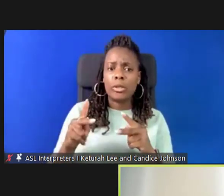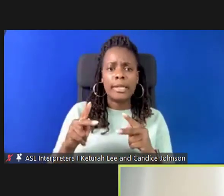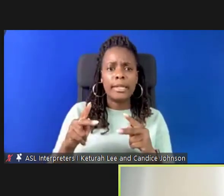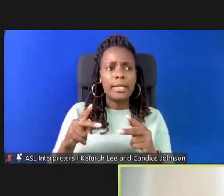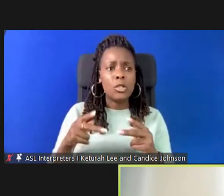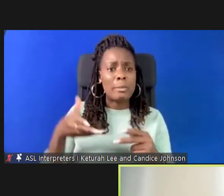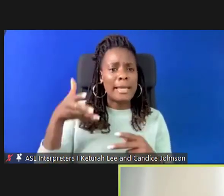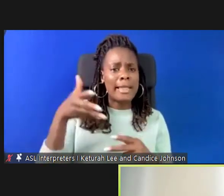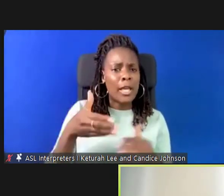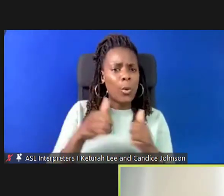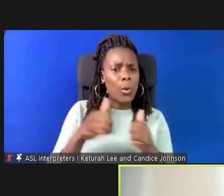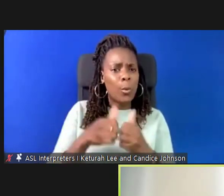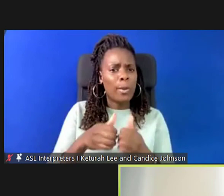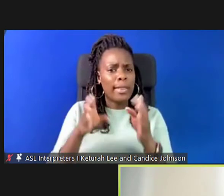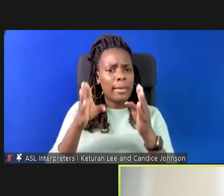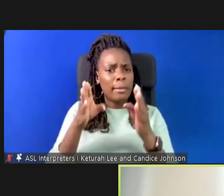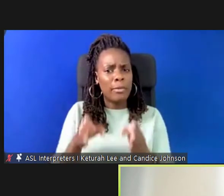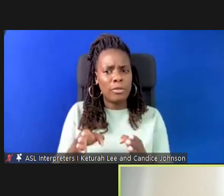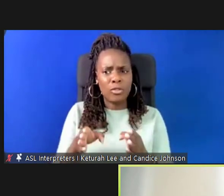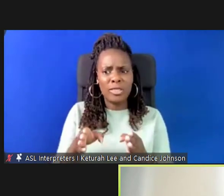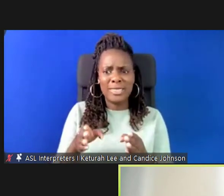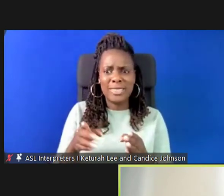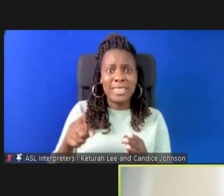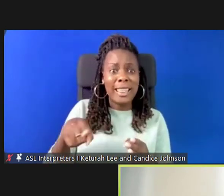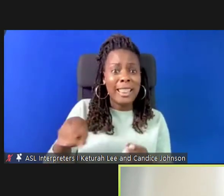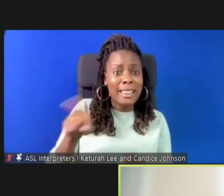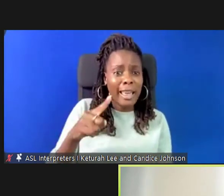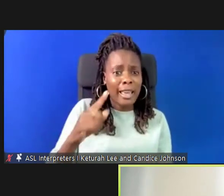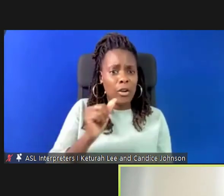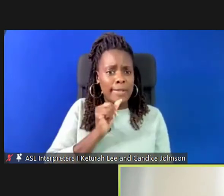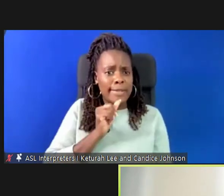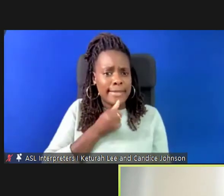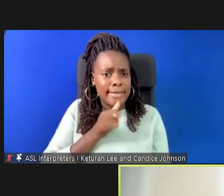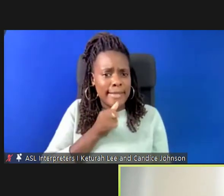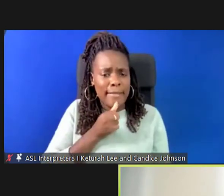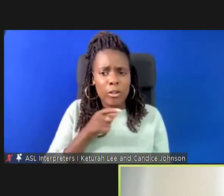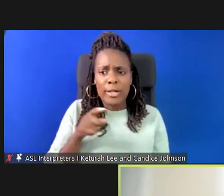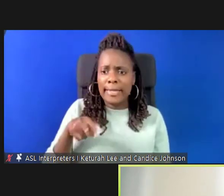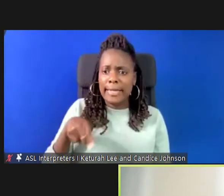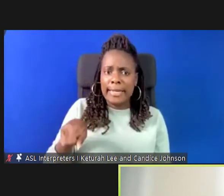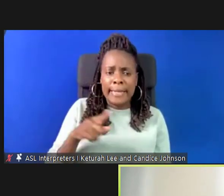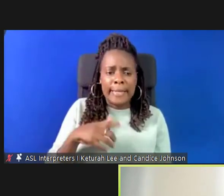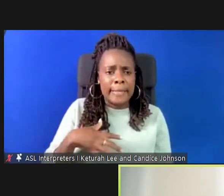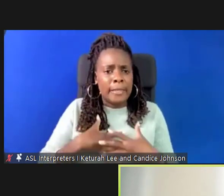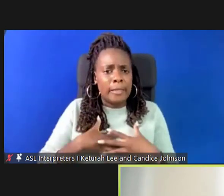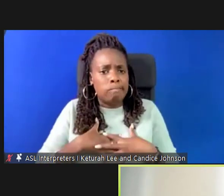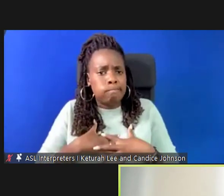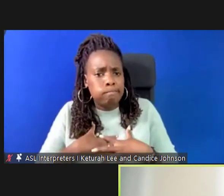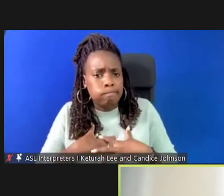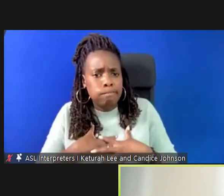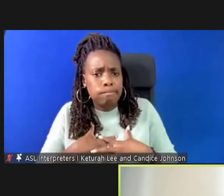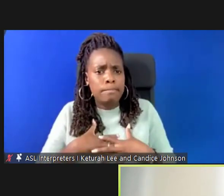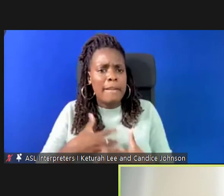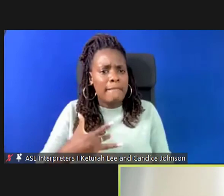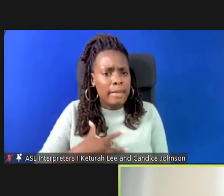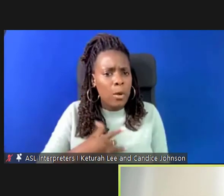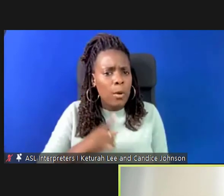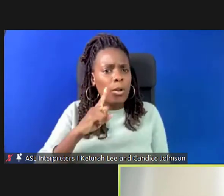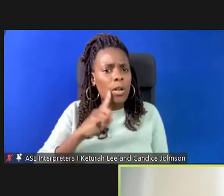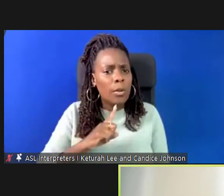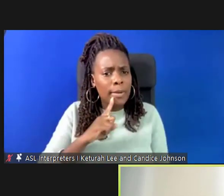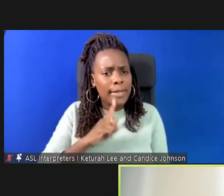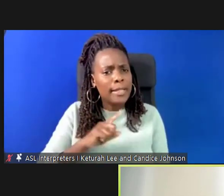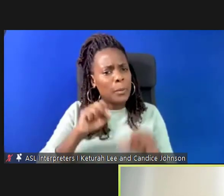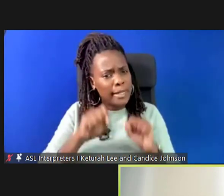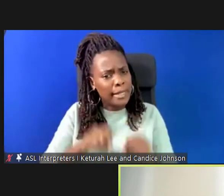of difficulty or suffering. And in their place of feeling that deep sense of loneliness. Sometimes